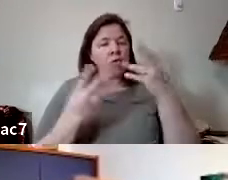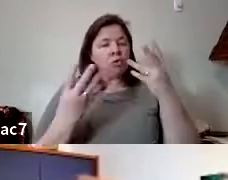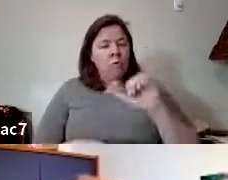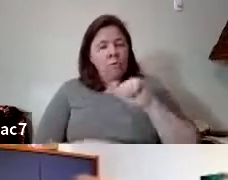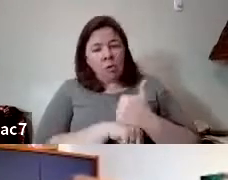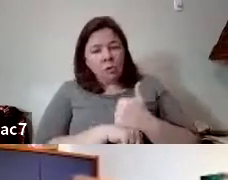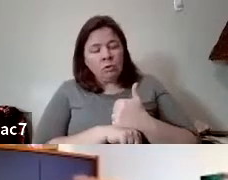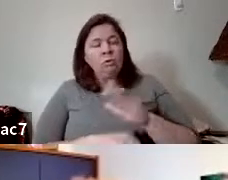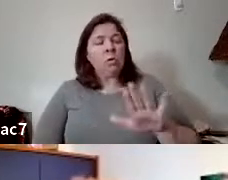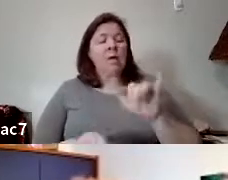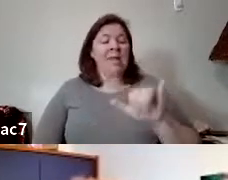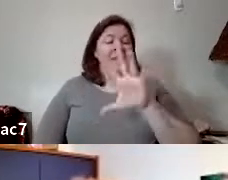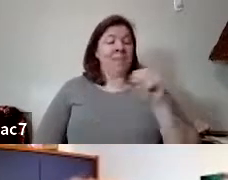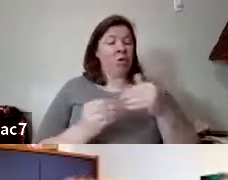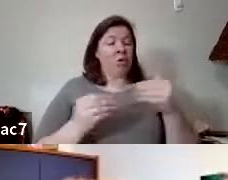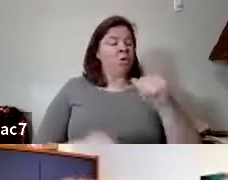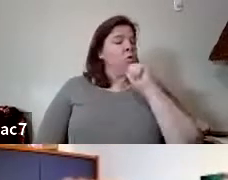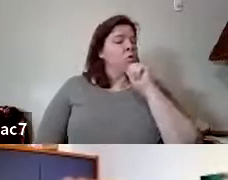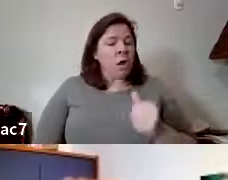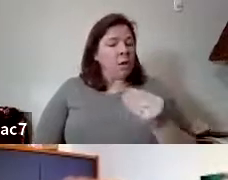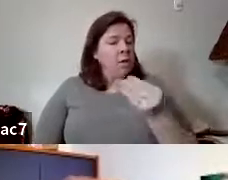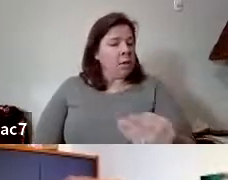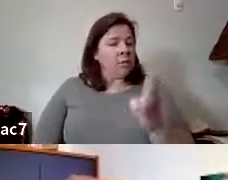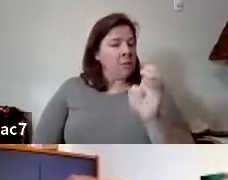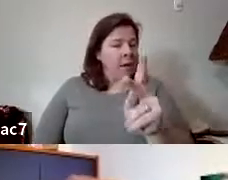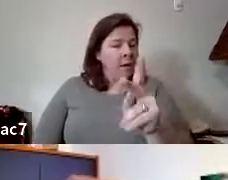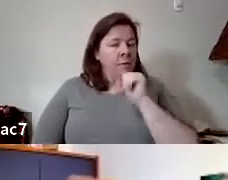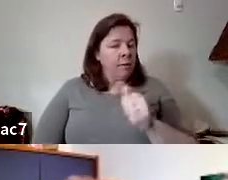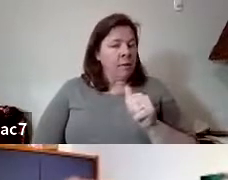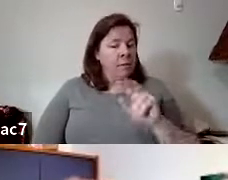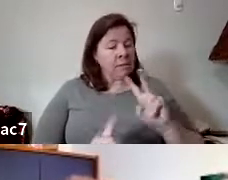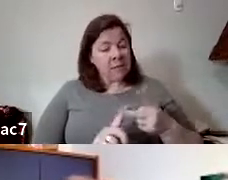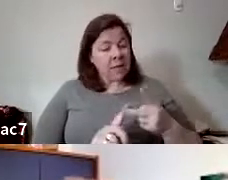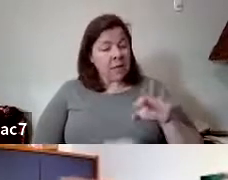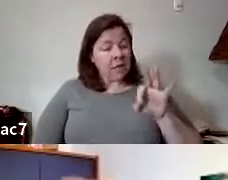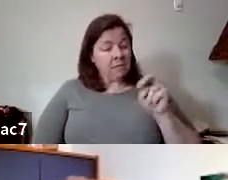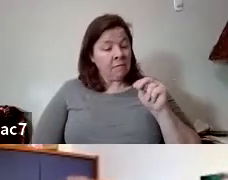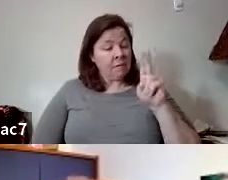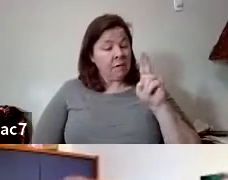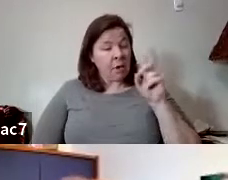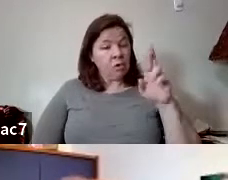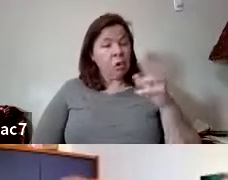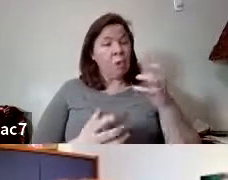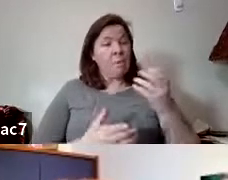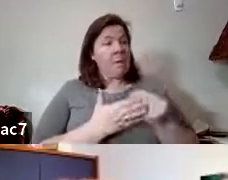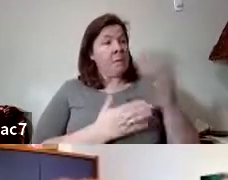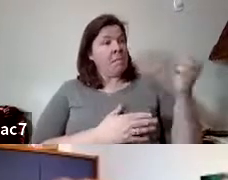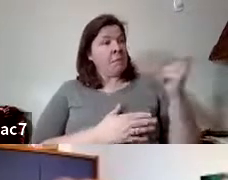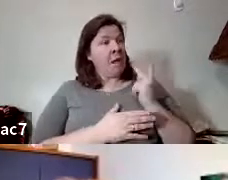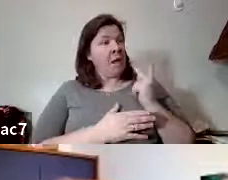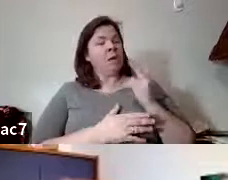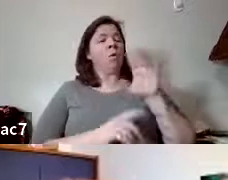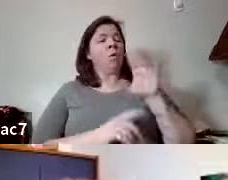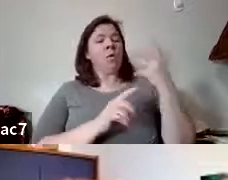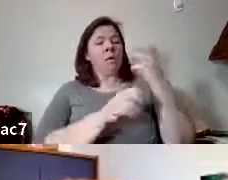the $50 will not be refunded if a secondary founder wants to get their money back. They'll only get 97 back.